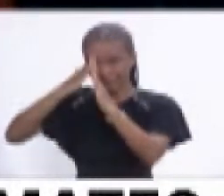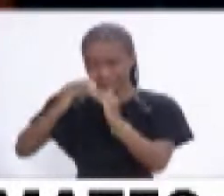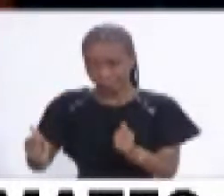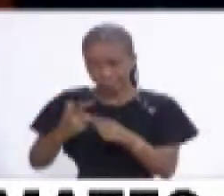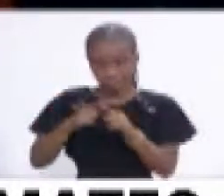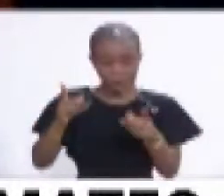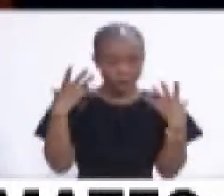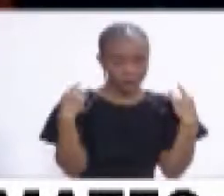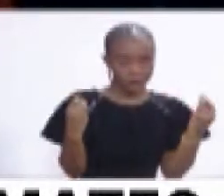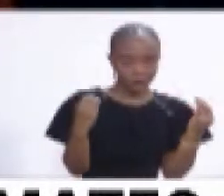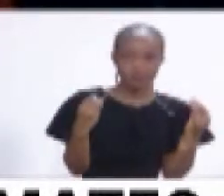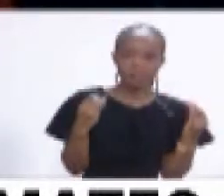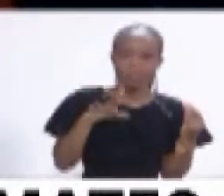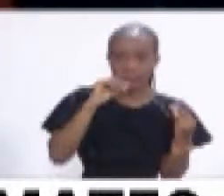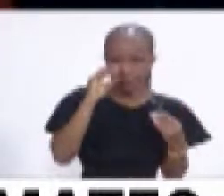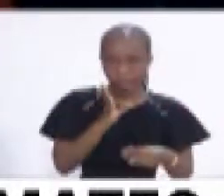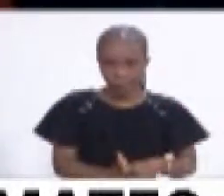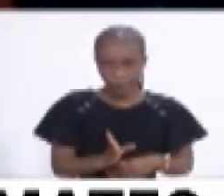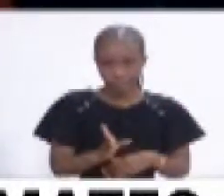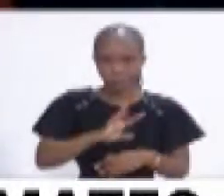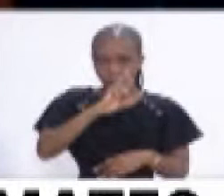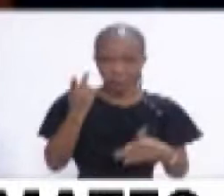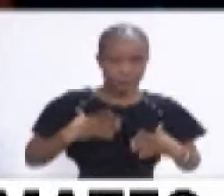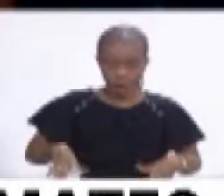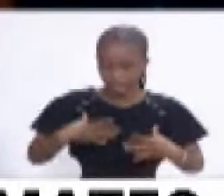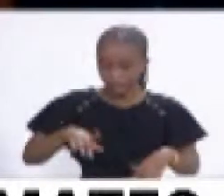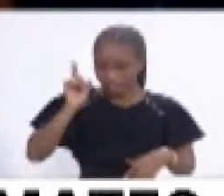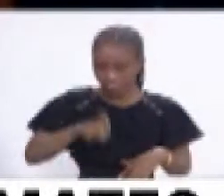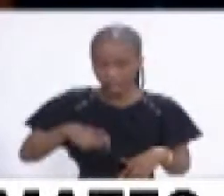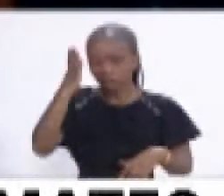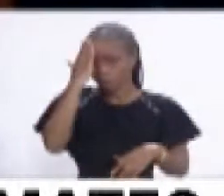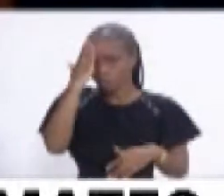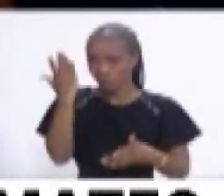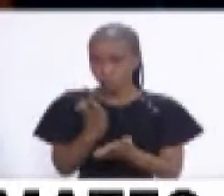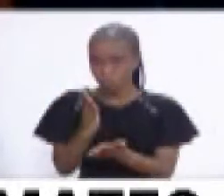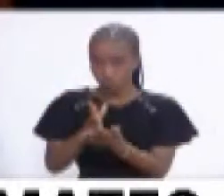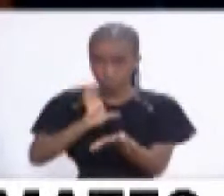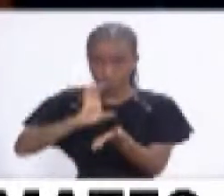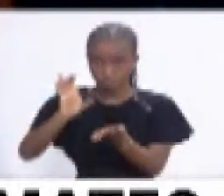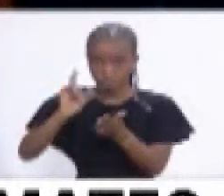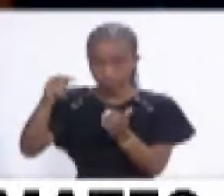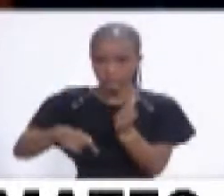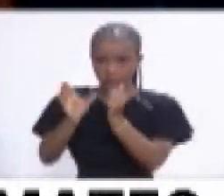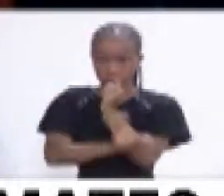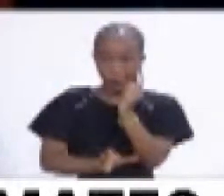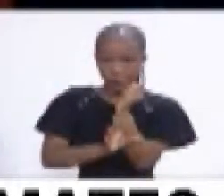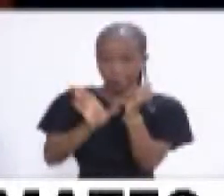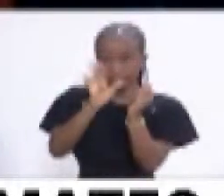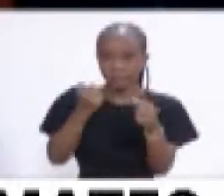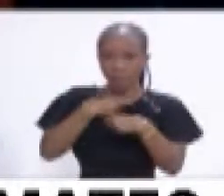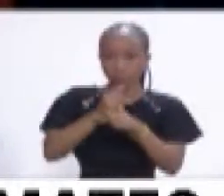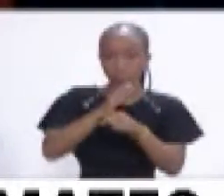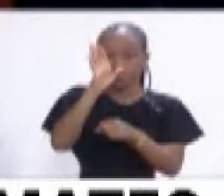in practice, Madam Speaker, Kenyans need to know that actually the budget of this country is made by